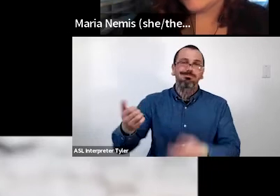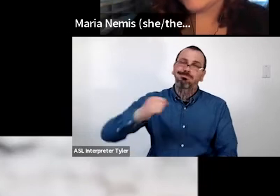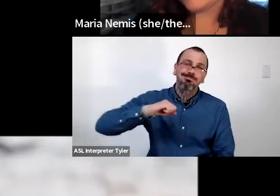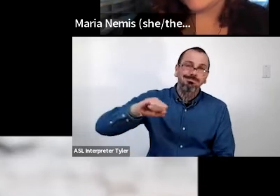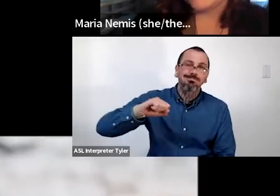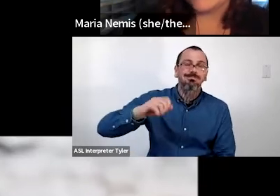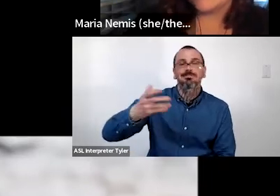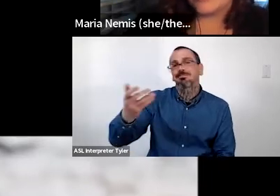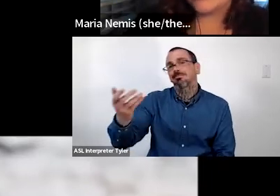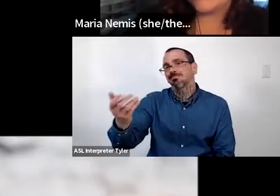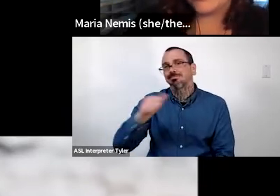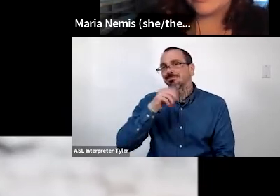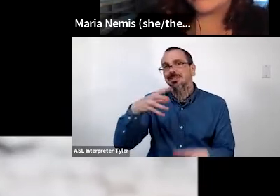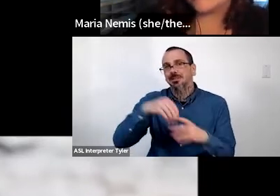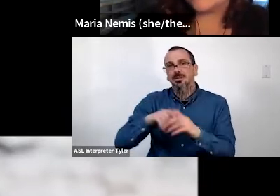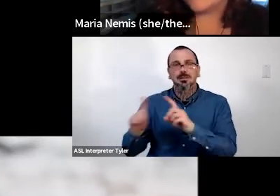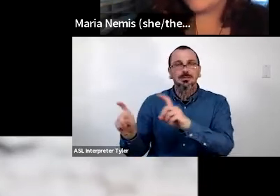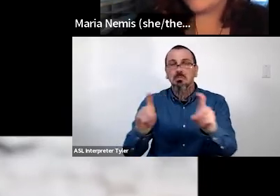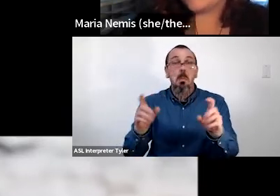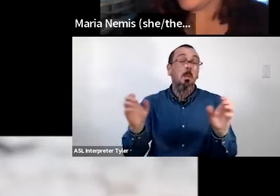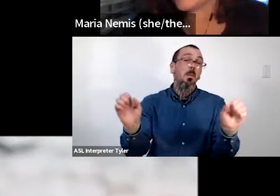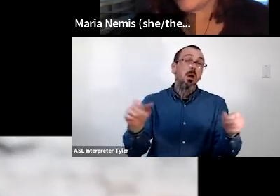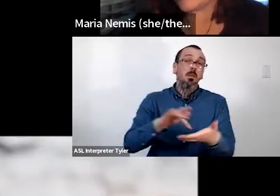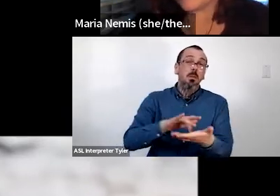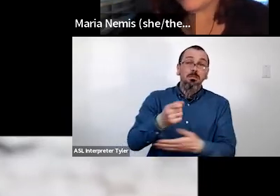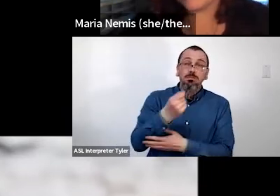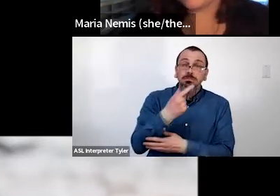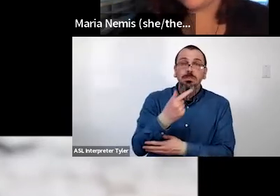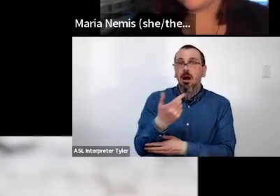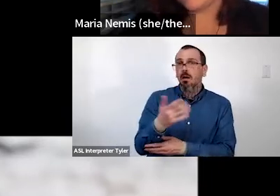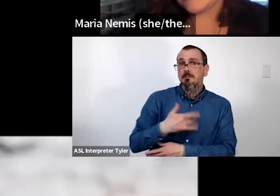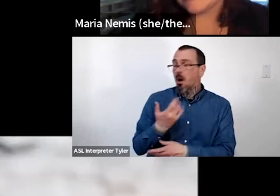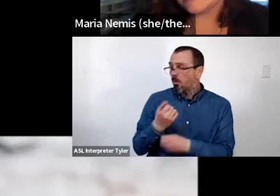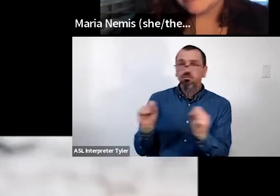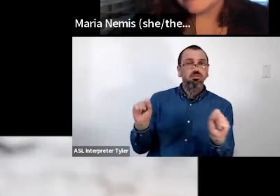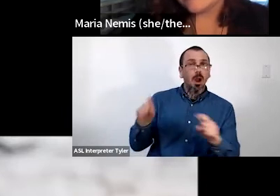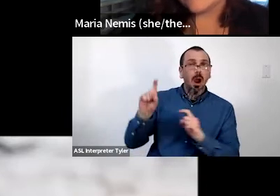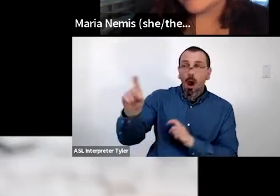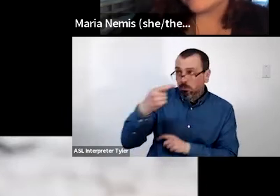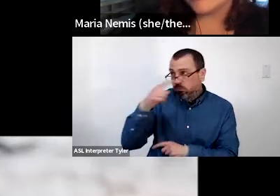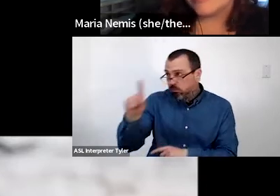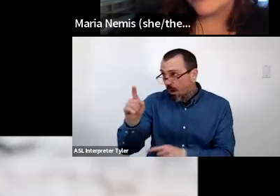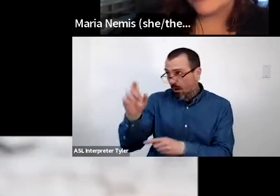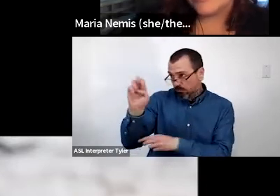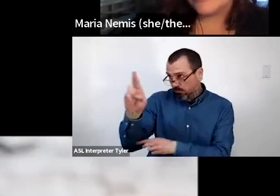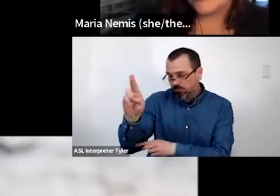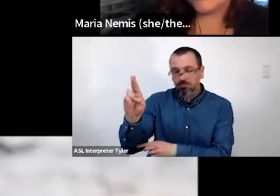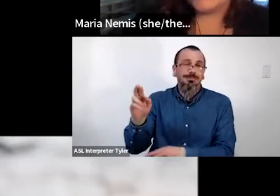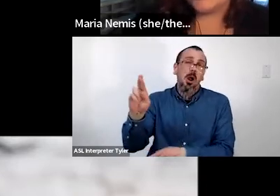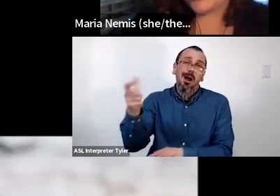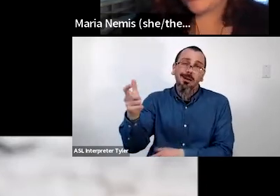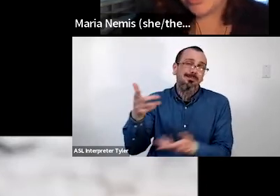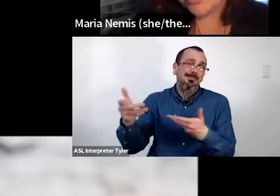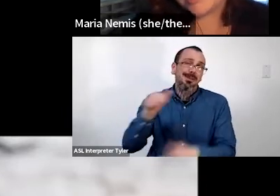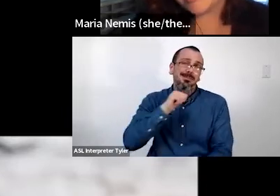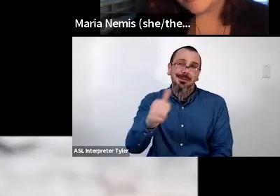surgeries or hormones, but don't feel safe to ask for it yet, who weren't denied but are experiencing delays in accessing the services themselves,